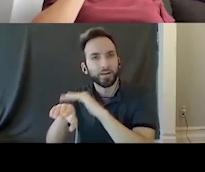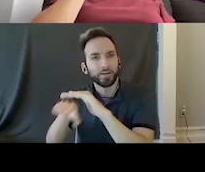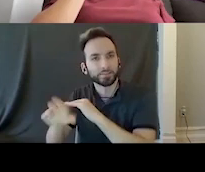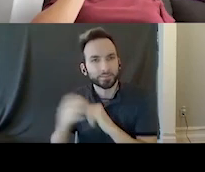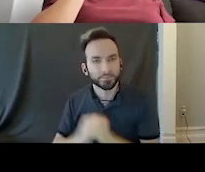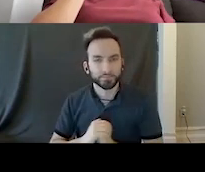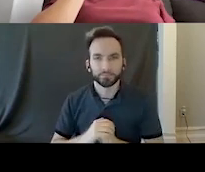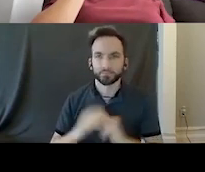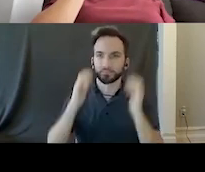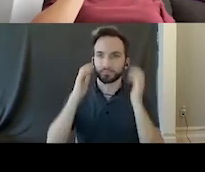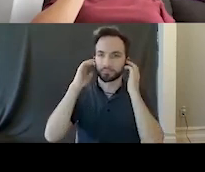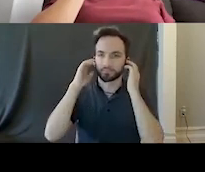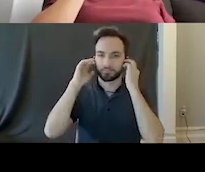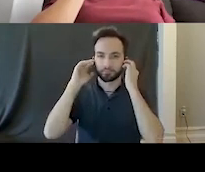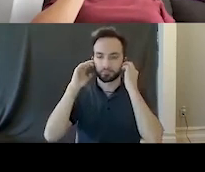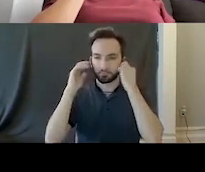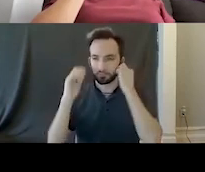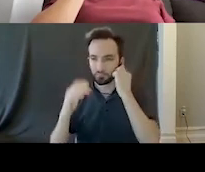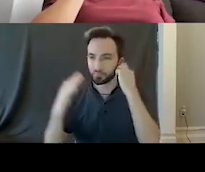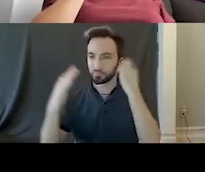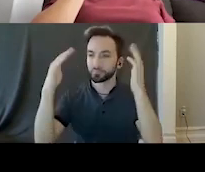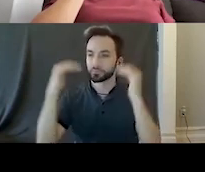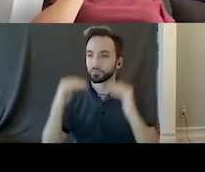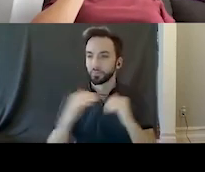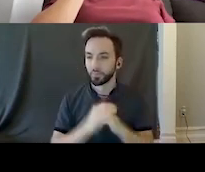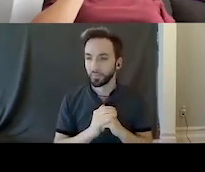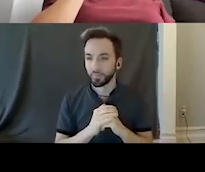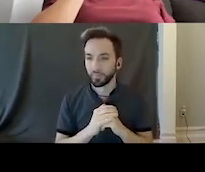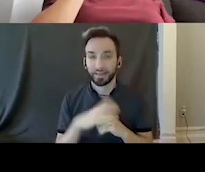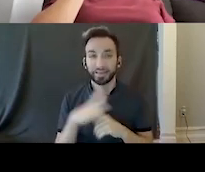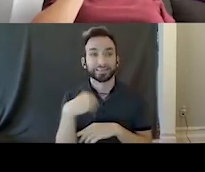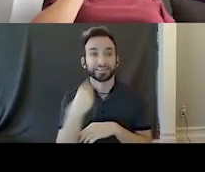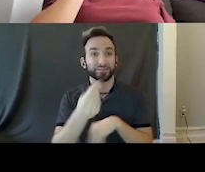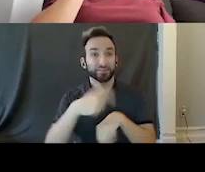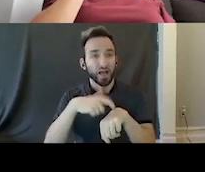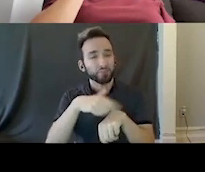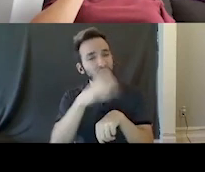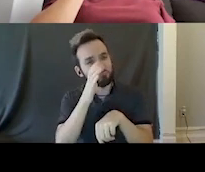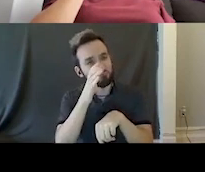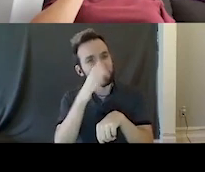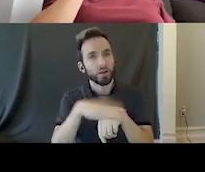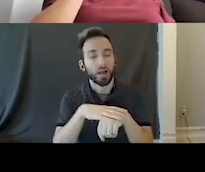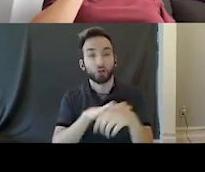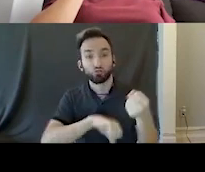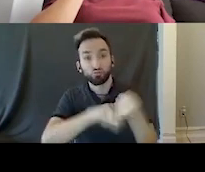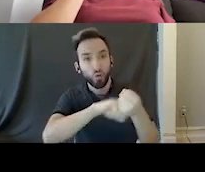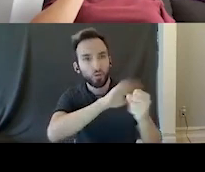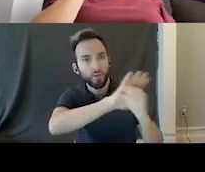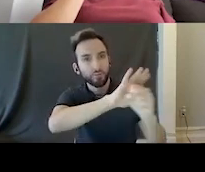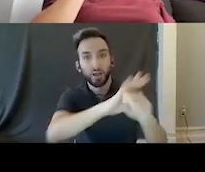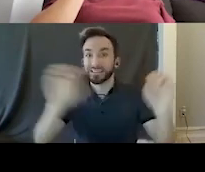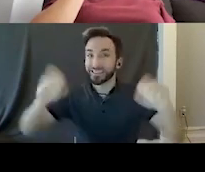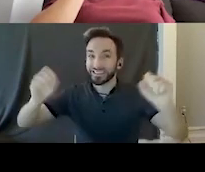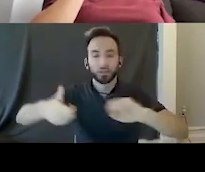Okay, listen to, oh yeah, give some of your time to listen and support advocacy. Yes, so you could like Facebook